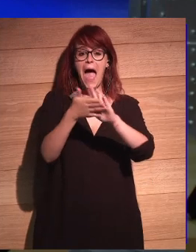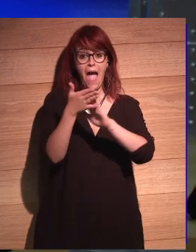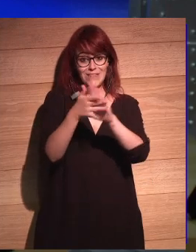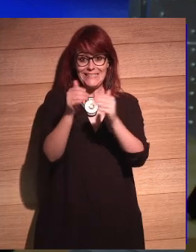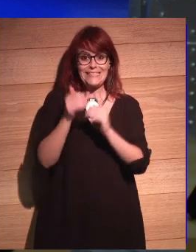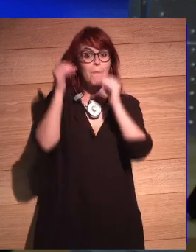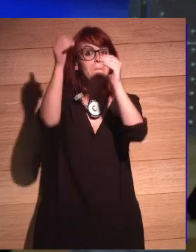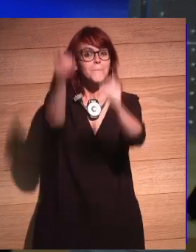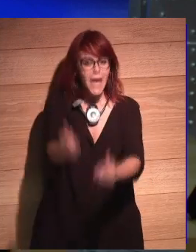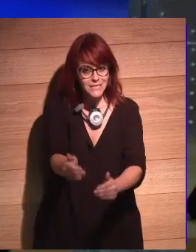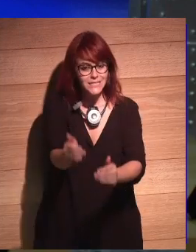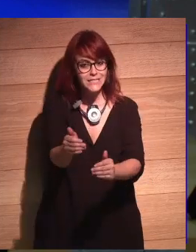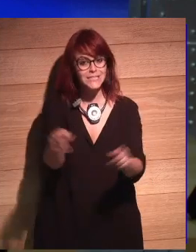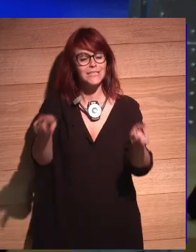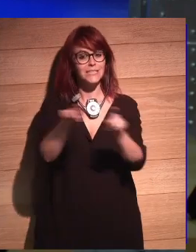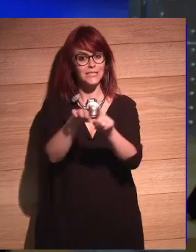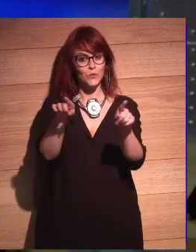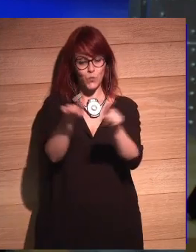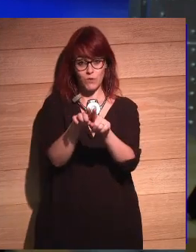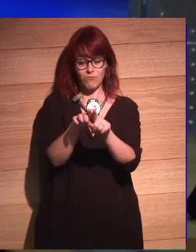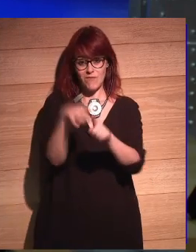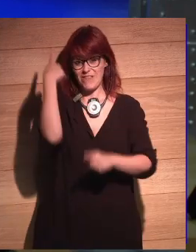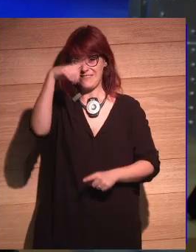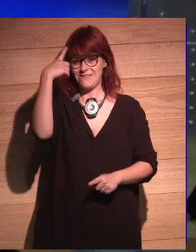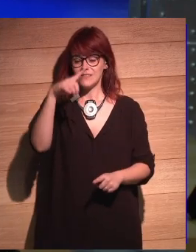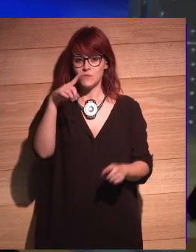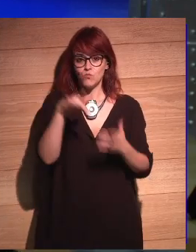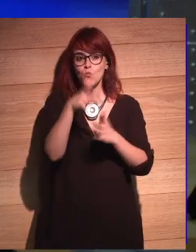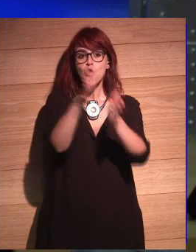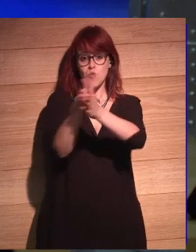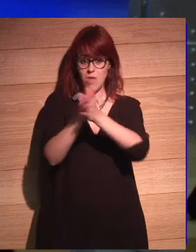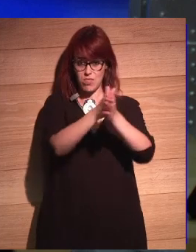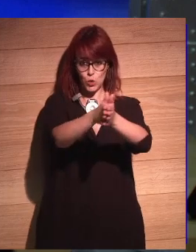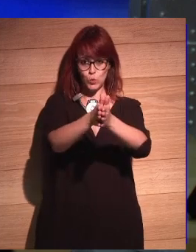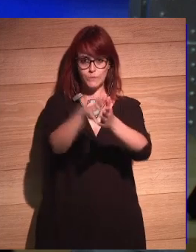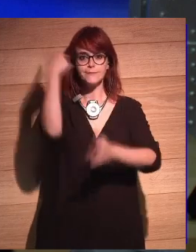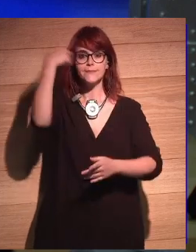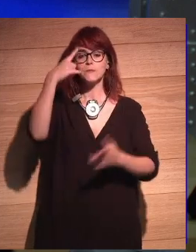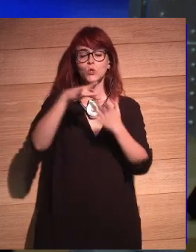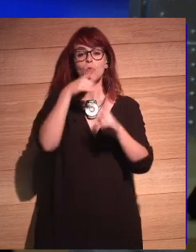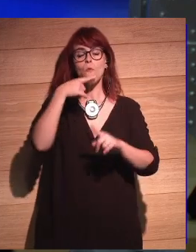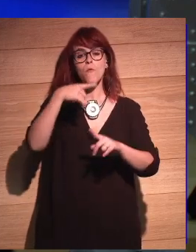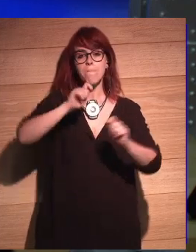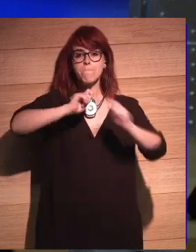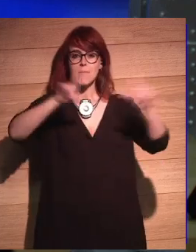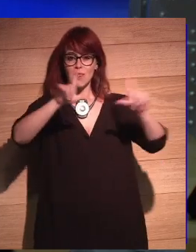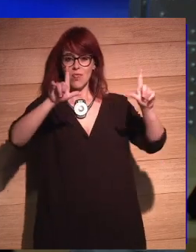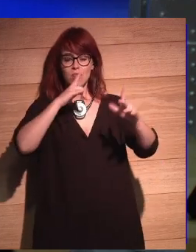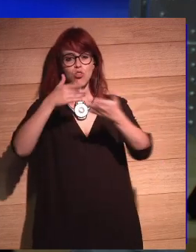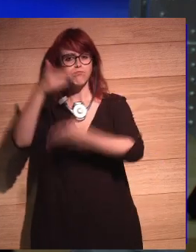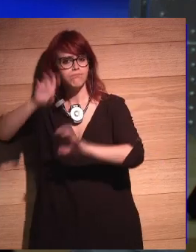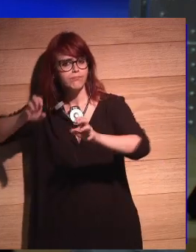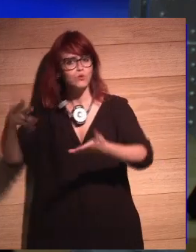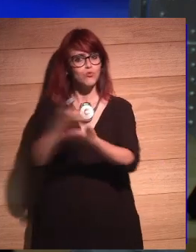I believe, and I think my colleagues also believe, that media has so much more potential than what we're currently